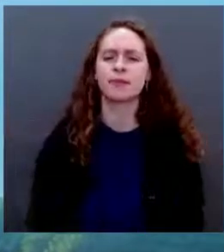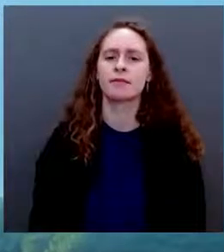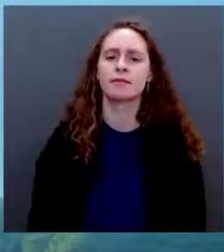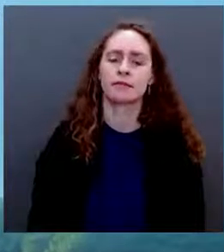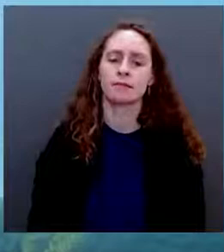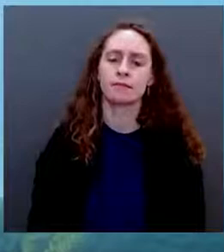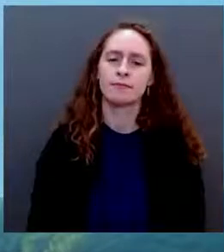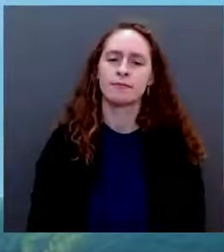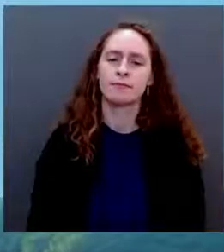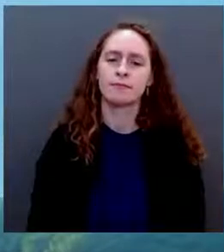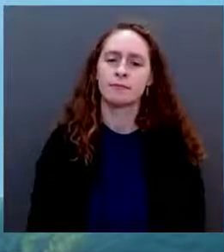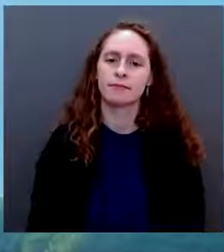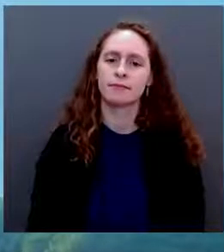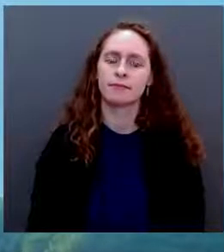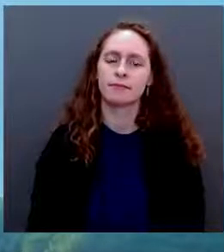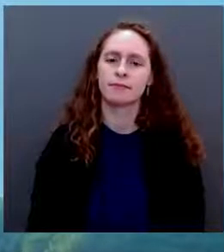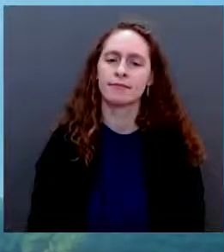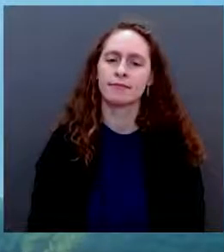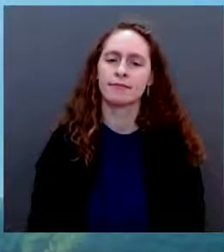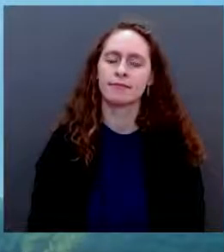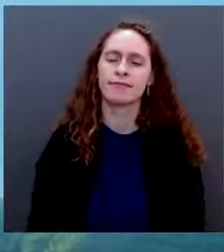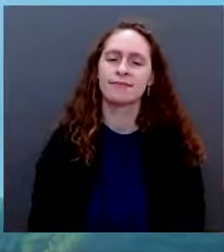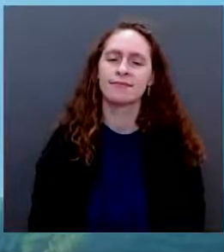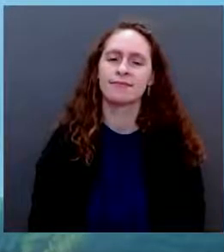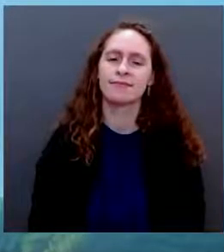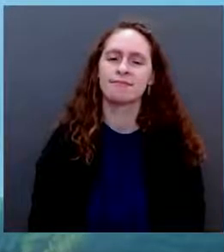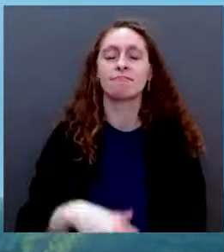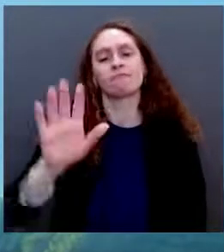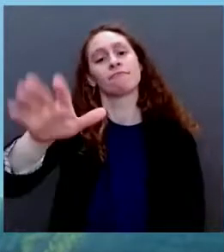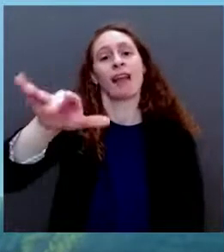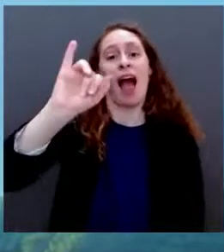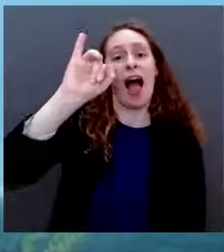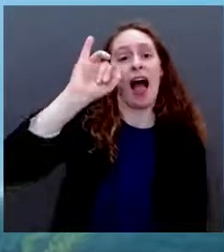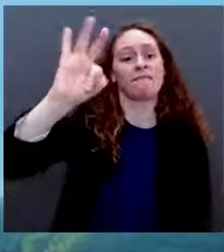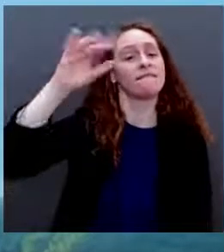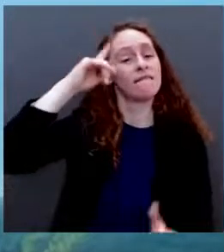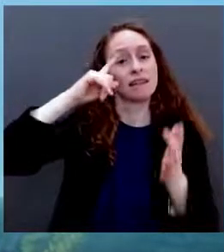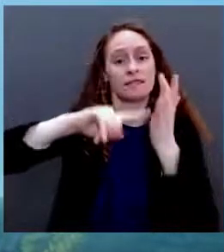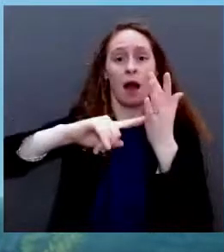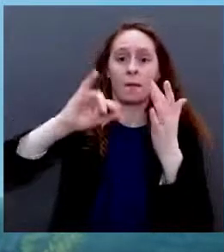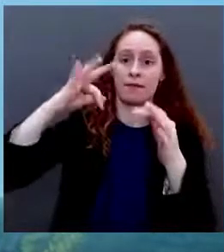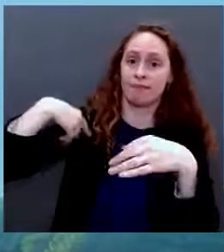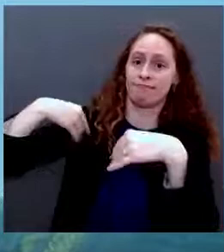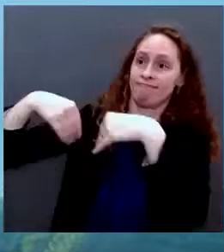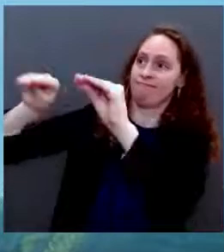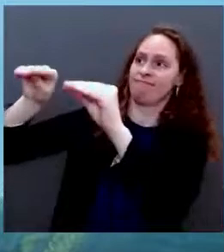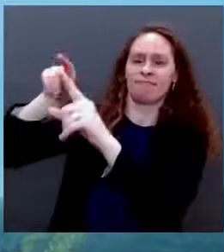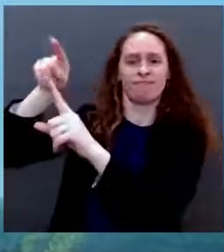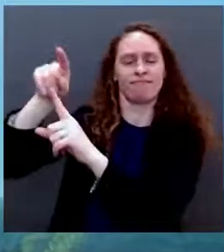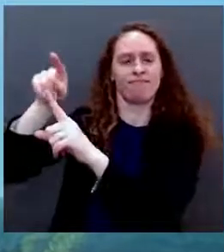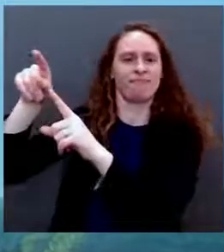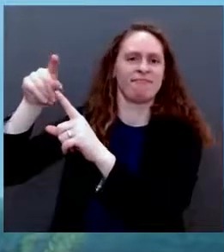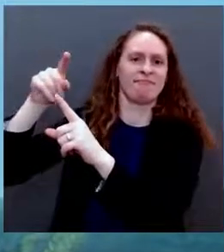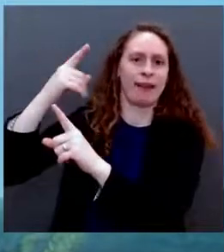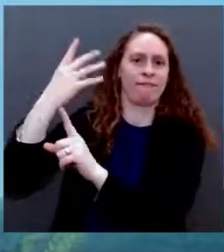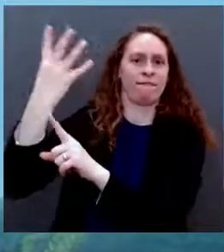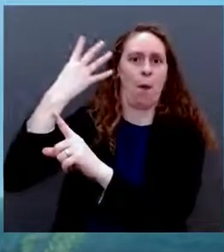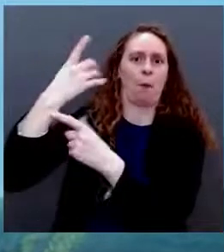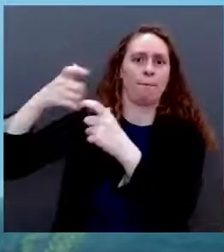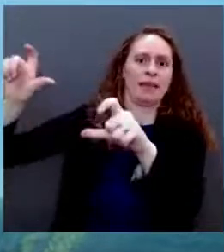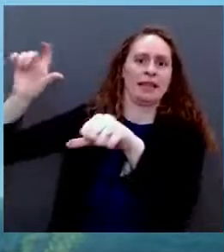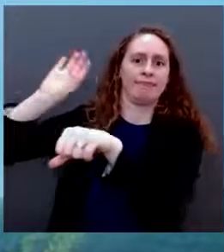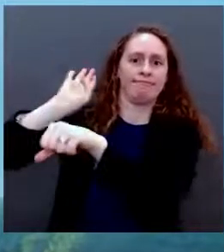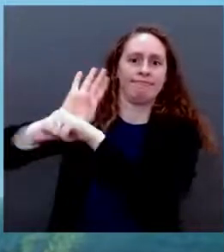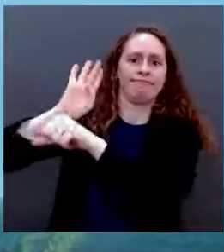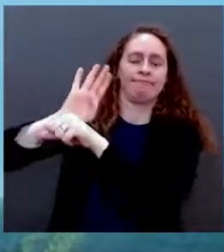processors, then it's several hundred miles And it's a little bit